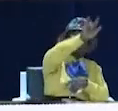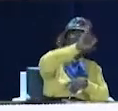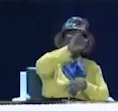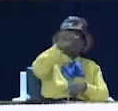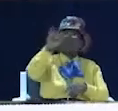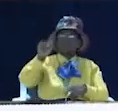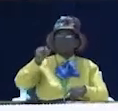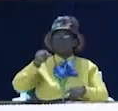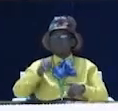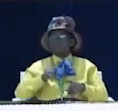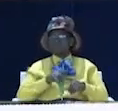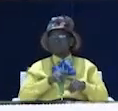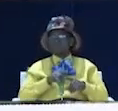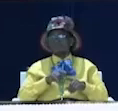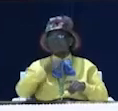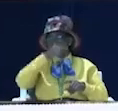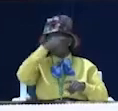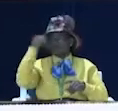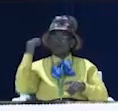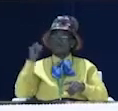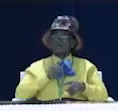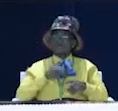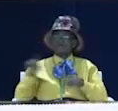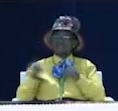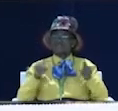Because I didn't buy a jet for pleasure.